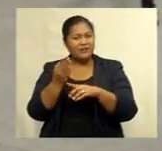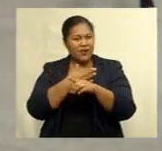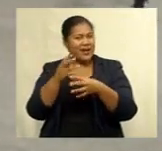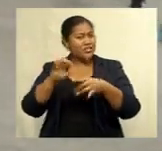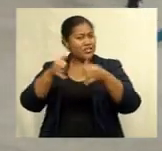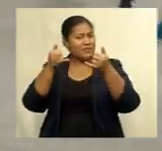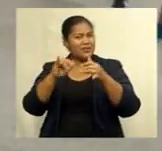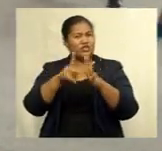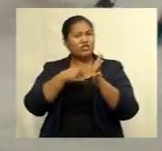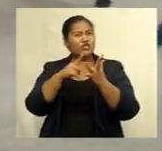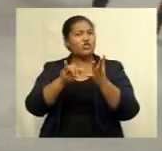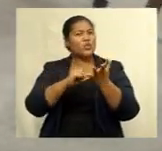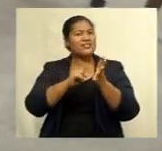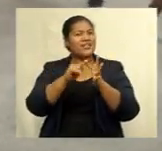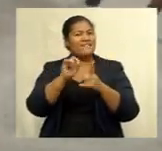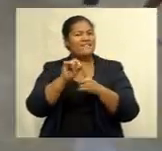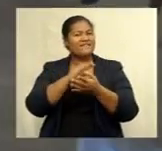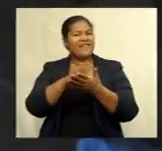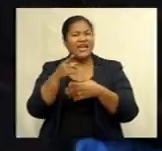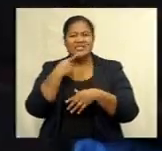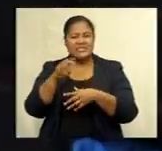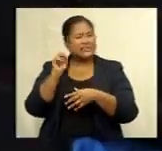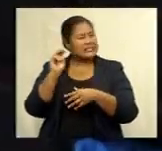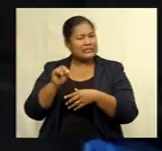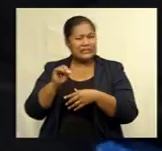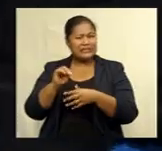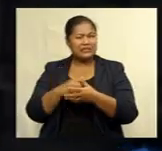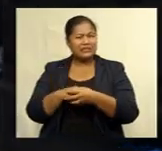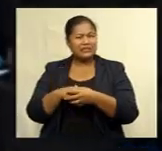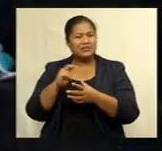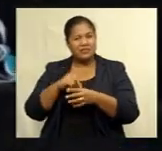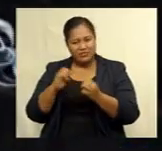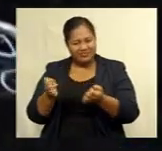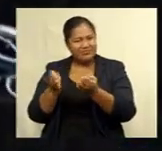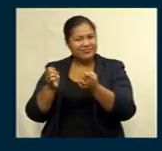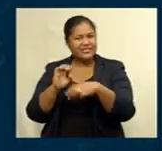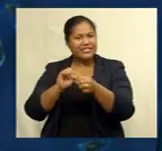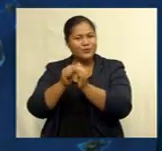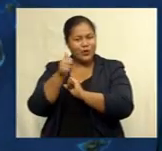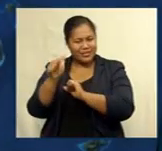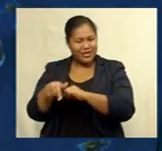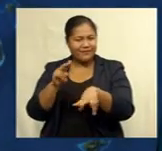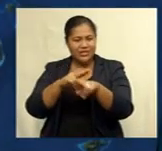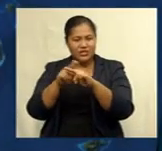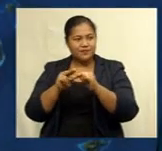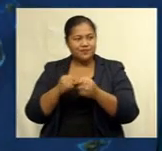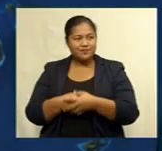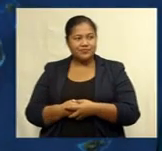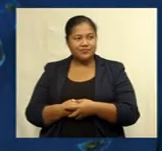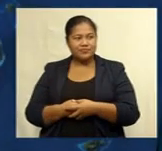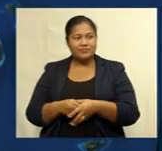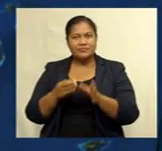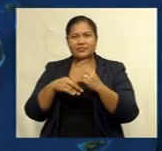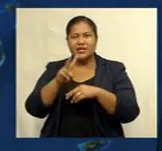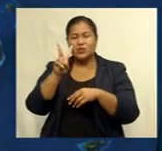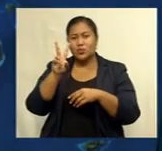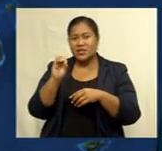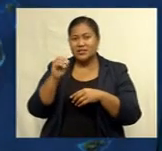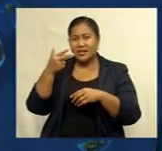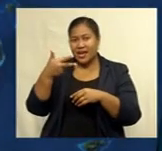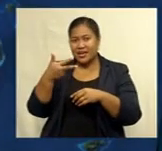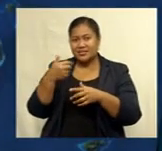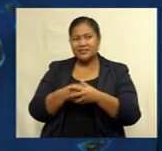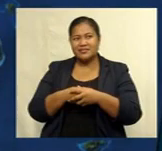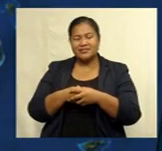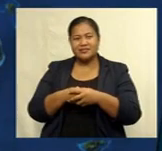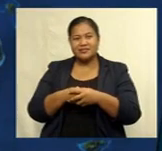Joseph Kwajo. Kwajo says there is a need to revive the sport in Fiji. In 2000, why boxing is going down?